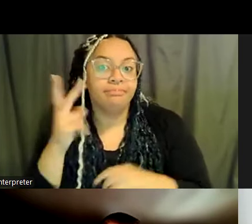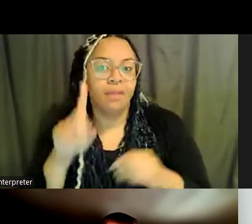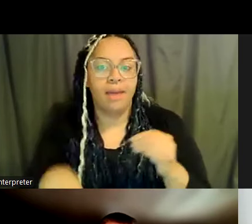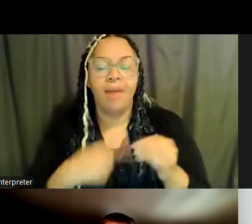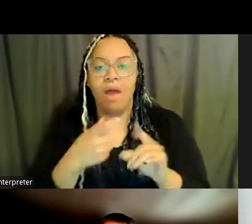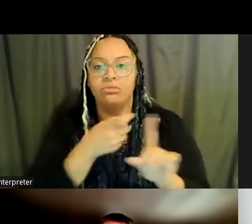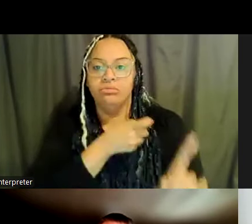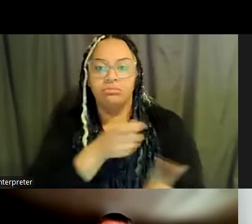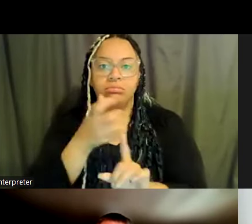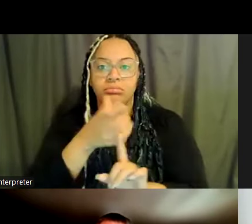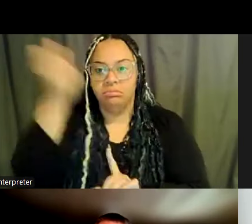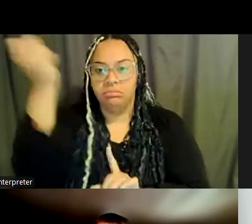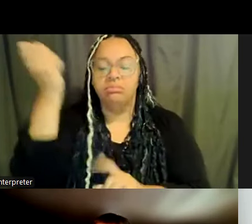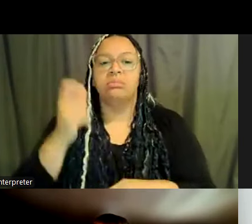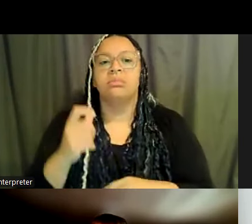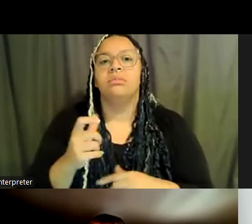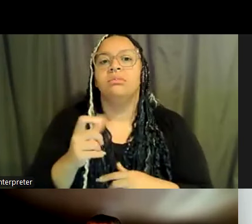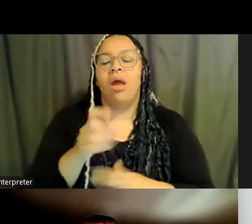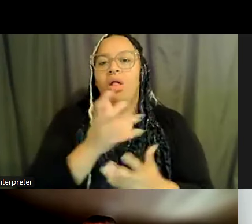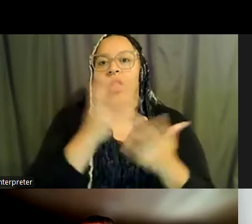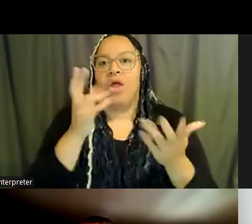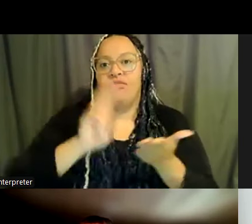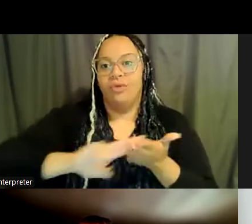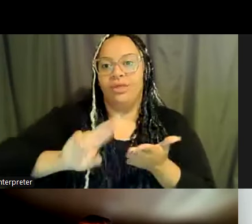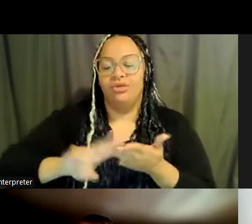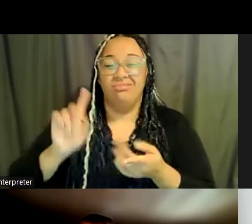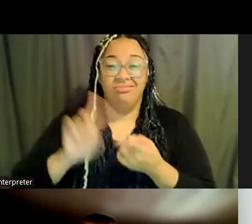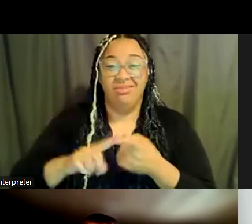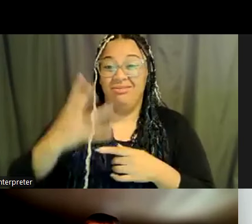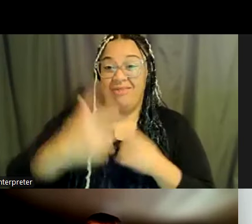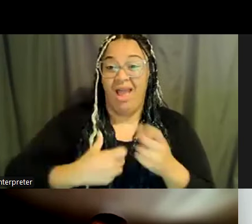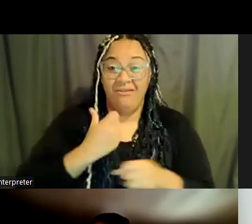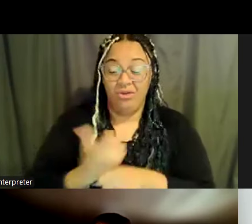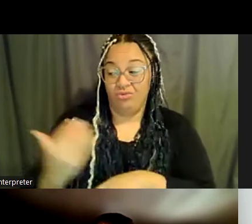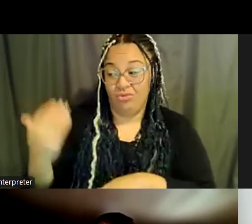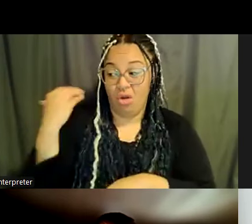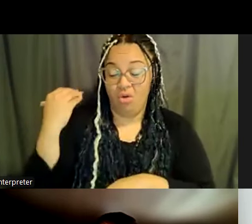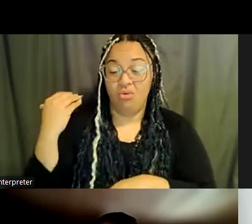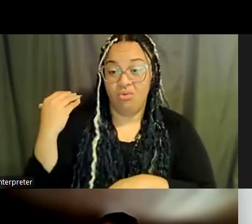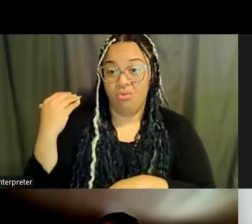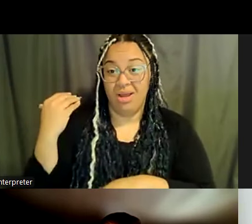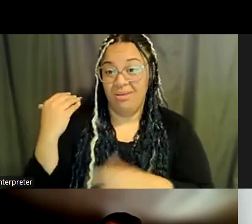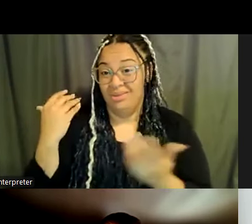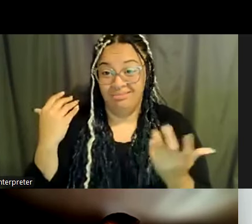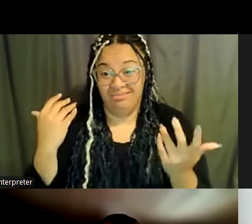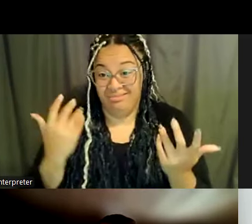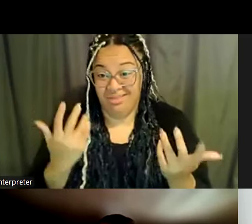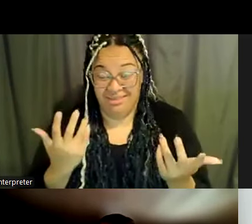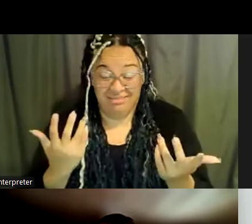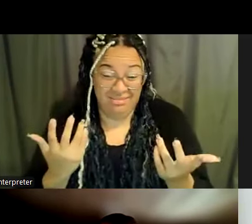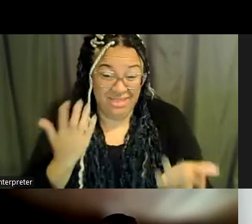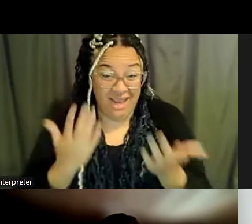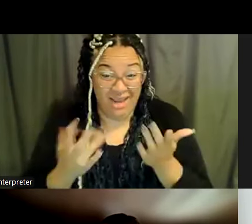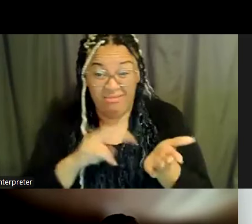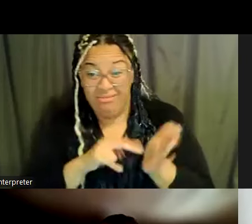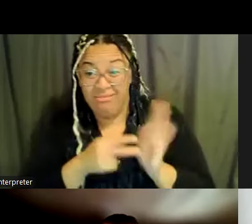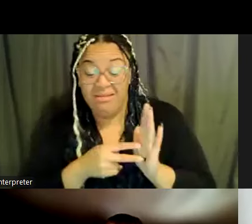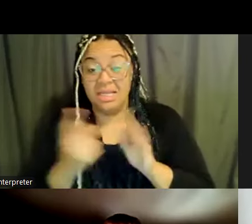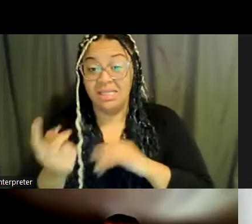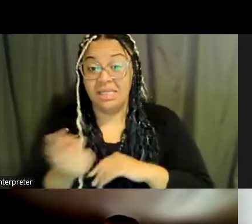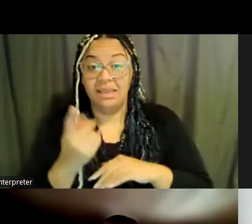suicide deaths is that a lot of the research up until about 5 years ago or so kind of insinuated that someone typically